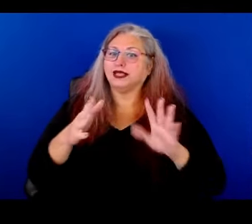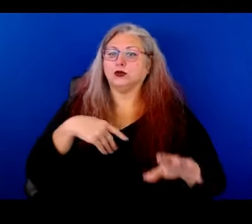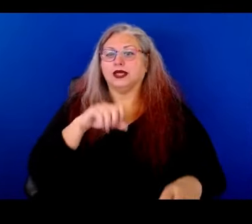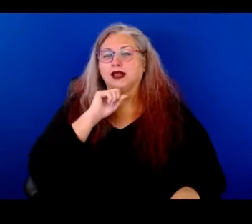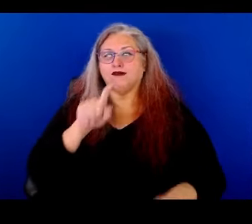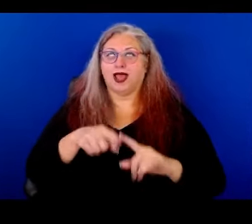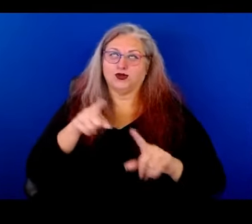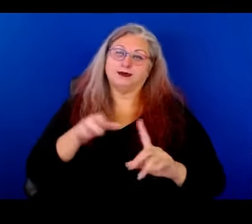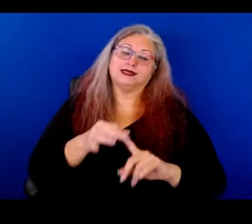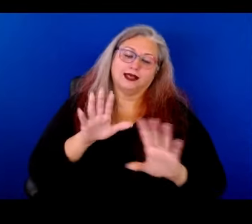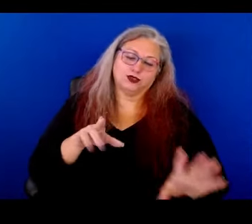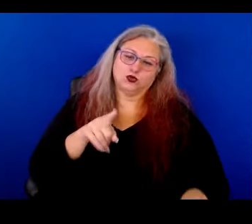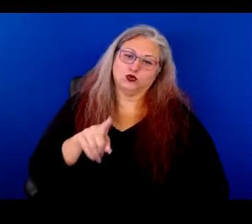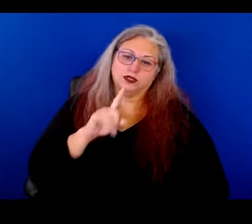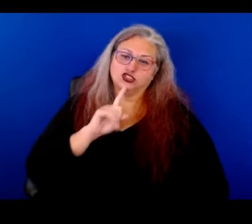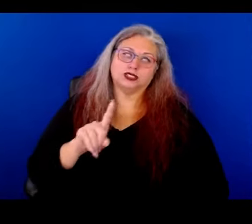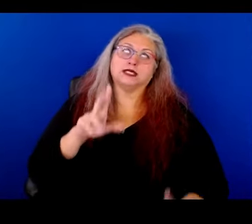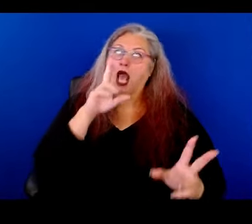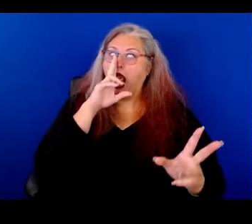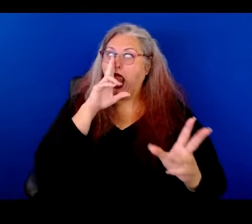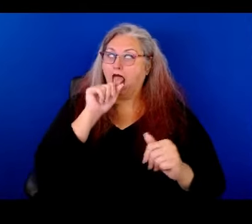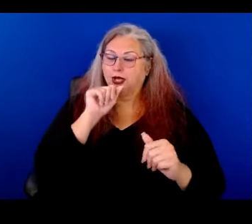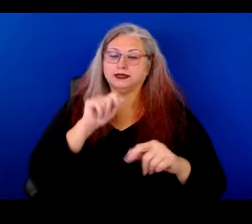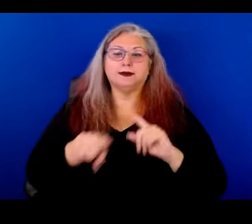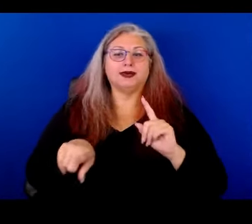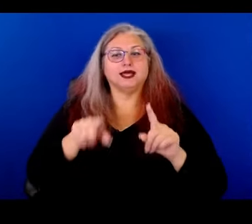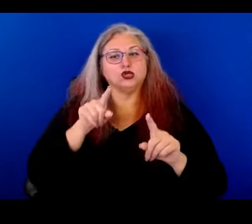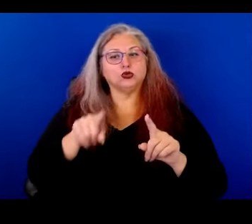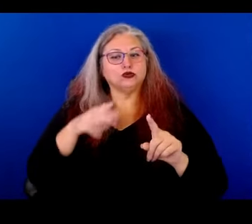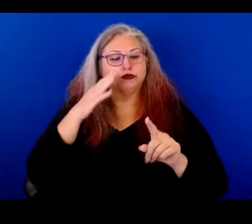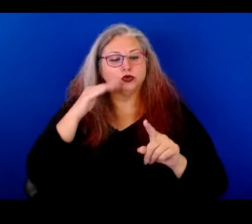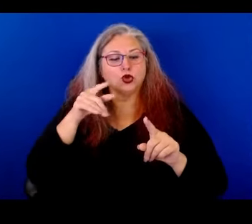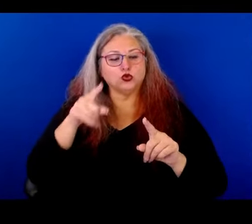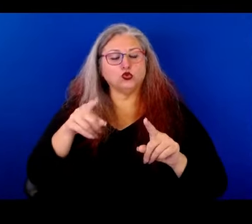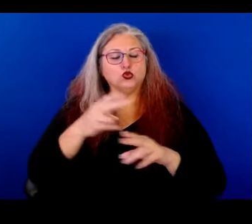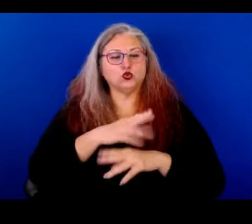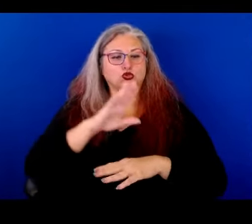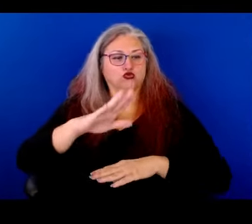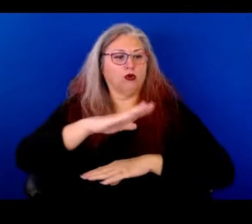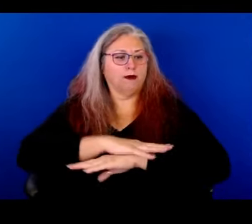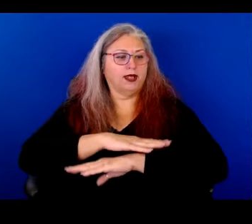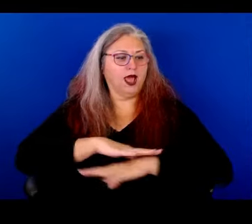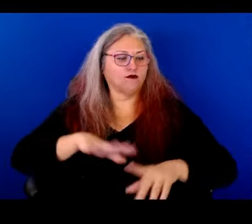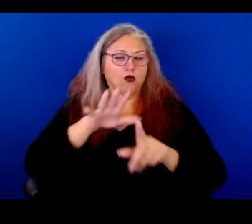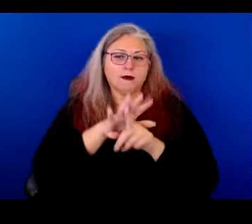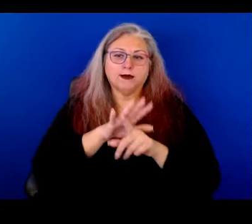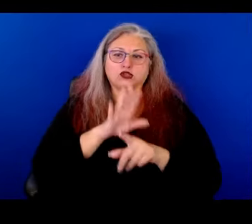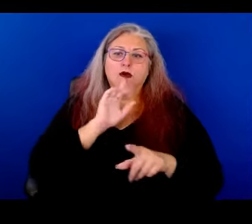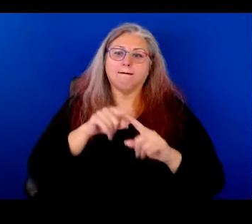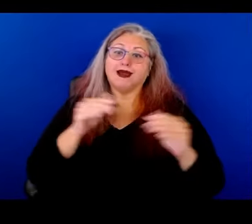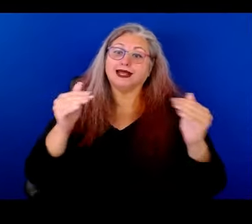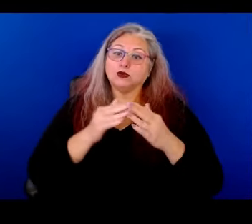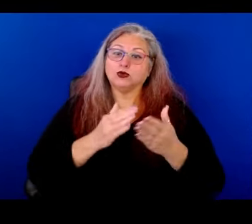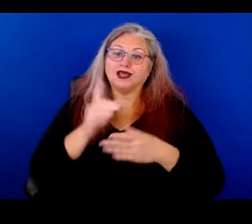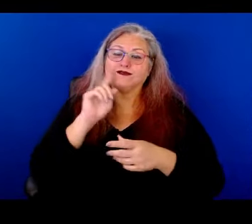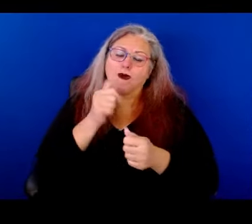love about you, besides the fact that you're just hilarious, is that, you know, you also use your platform to speak of equal rights